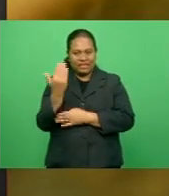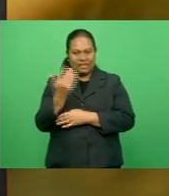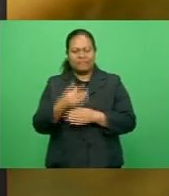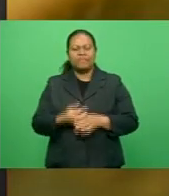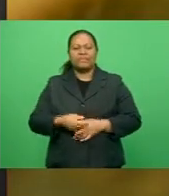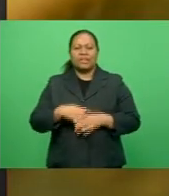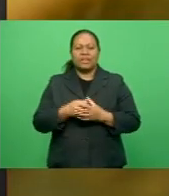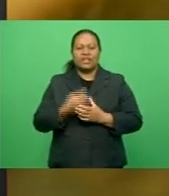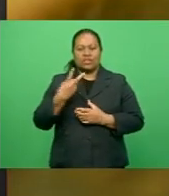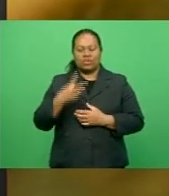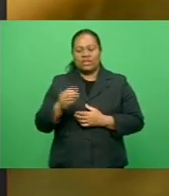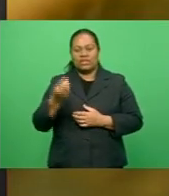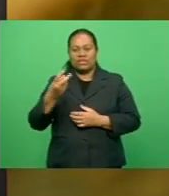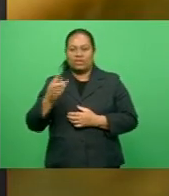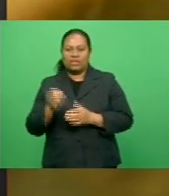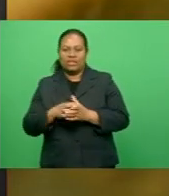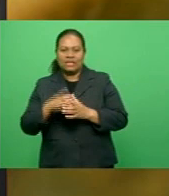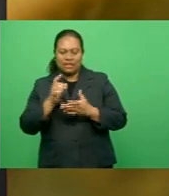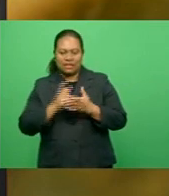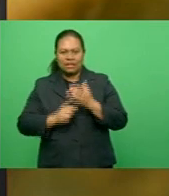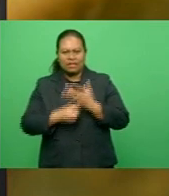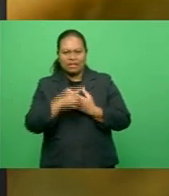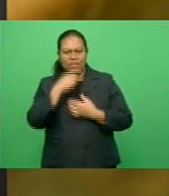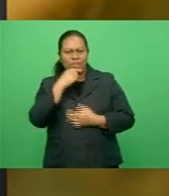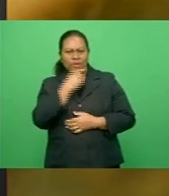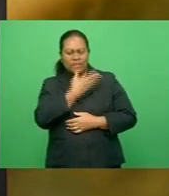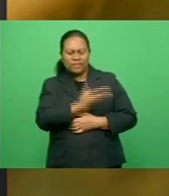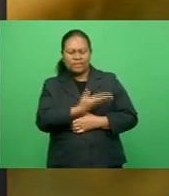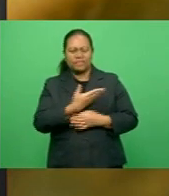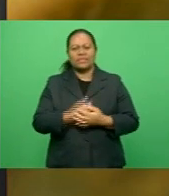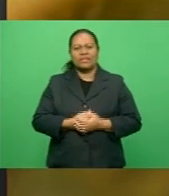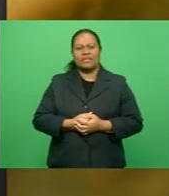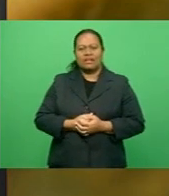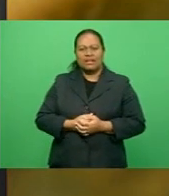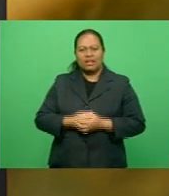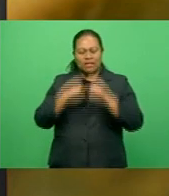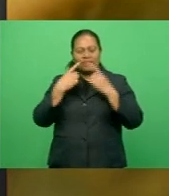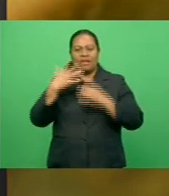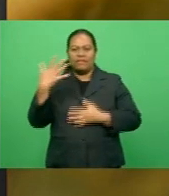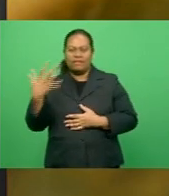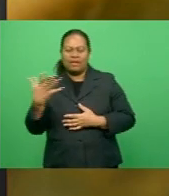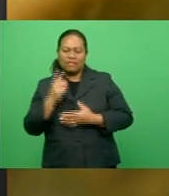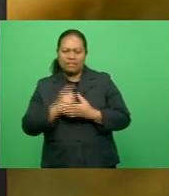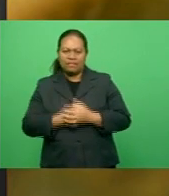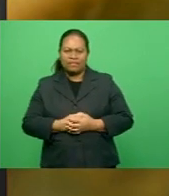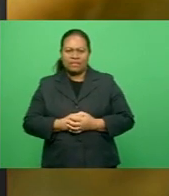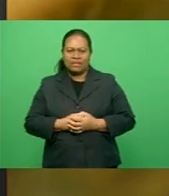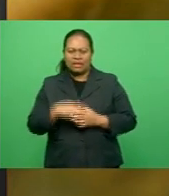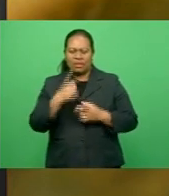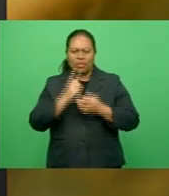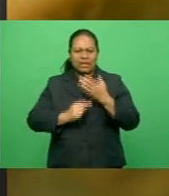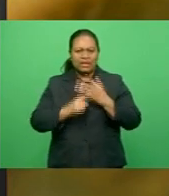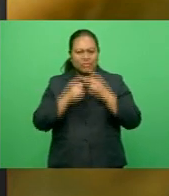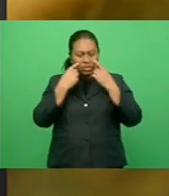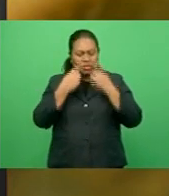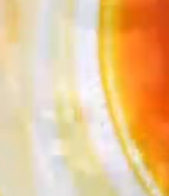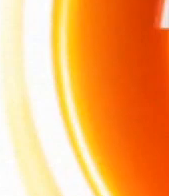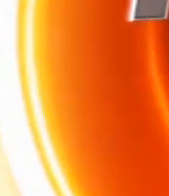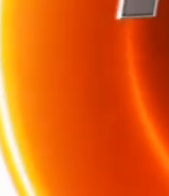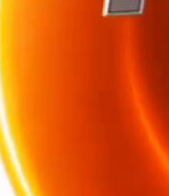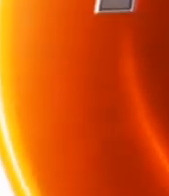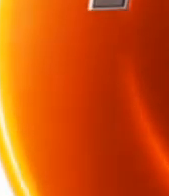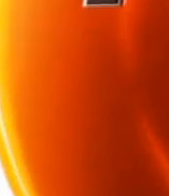2020 US Open. Golfer Patrick Reed nailed a clean one-hopper at 5 under par after cutting an opening